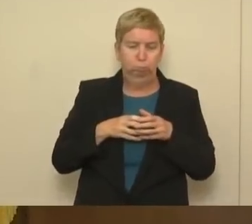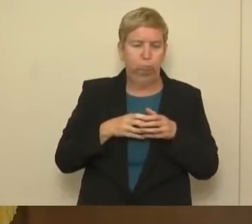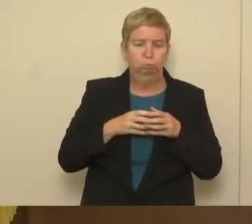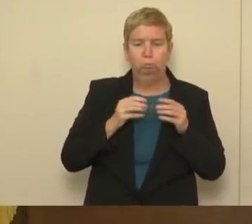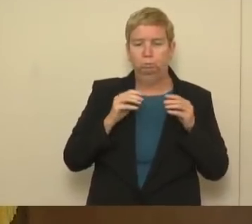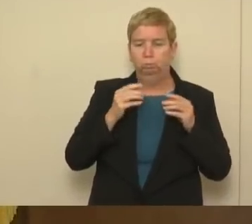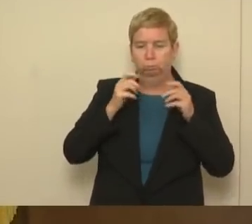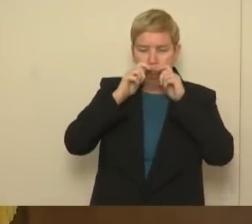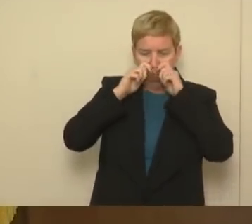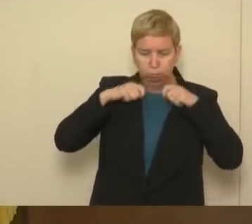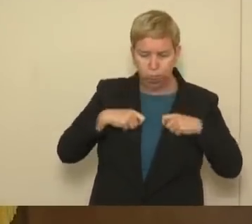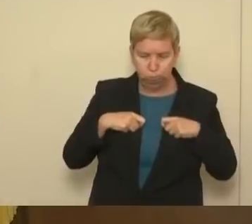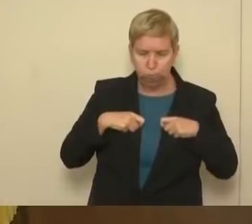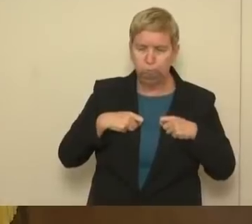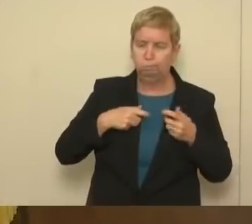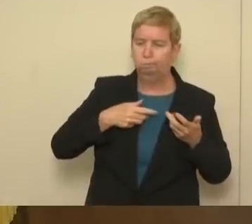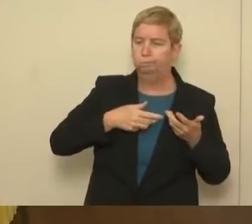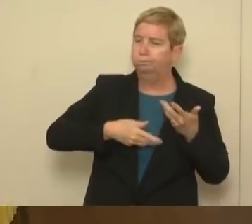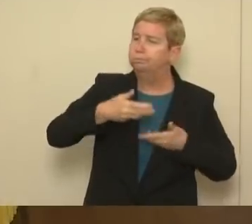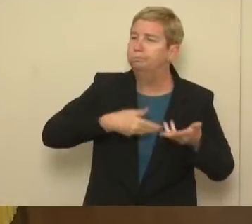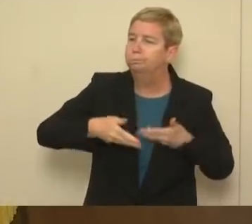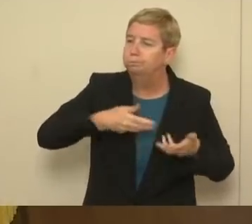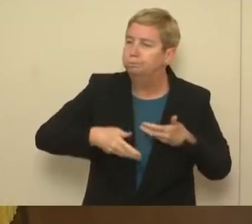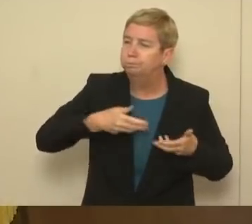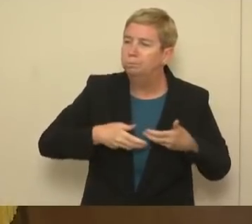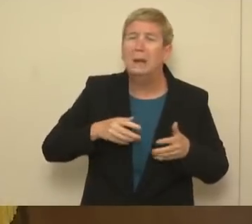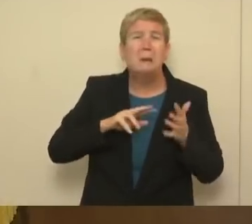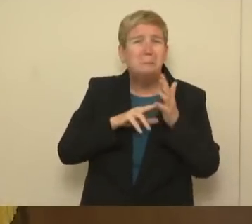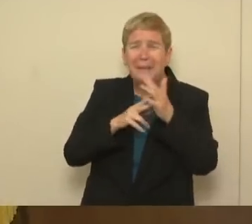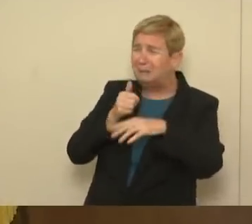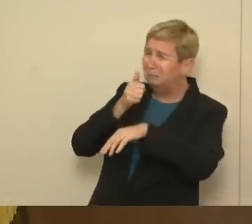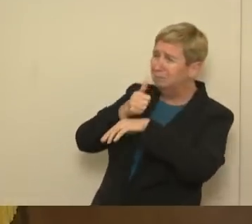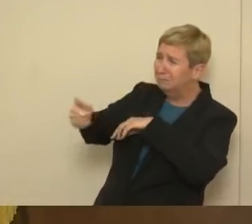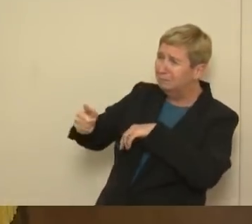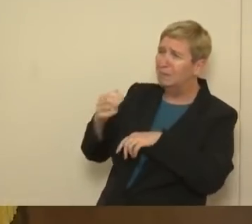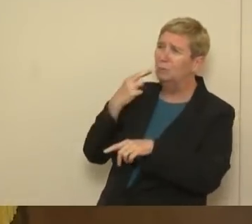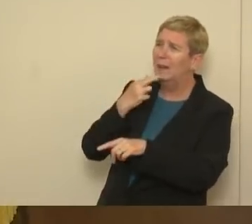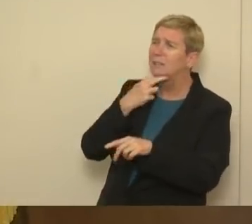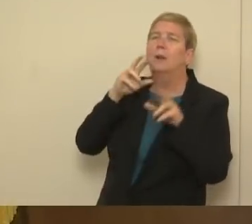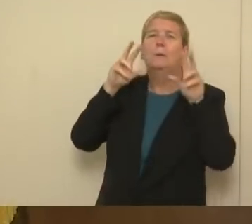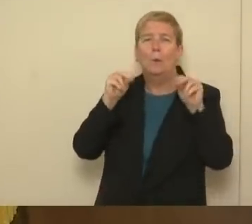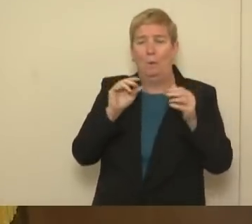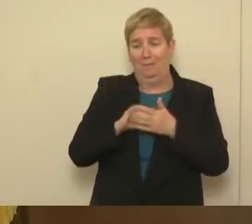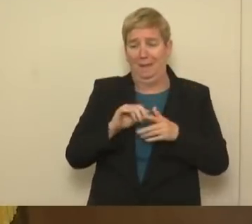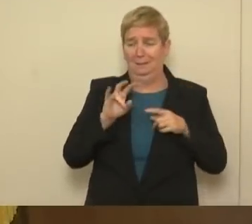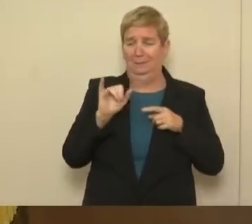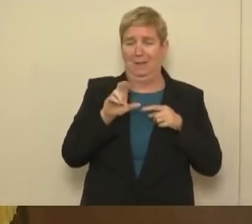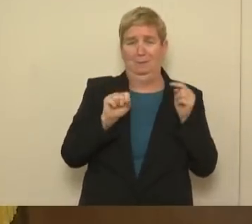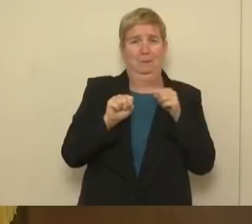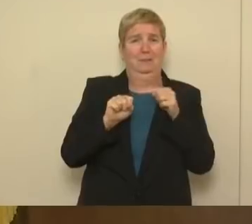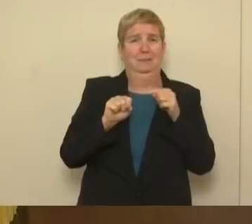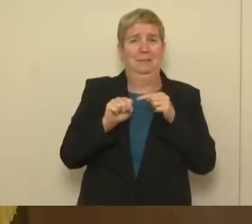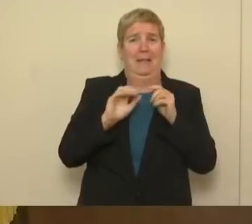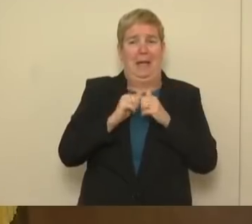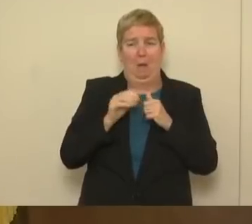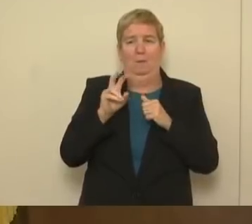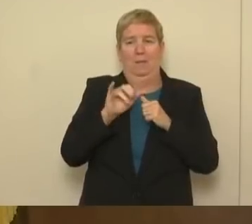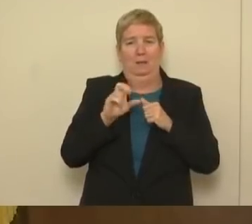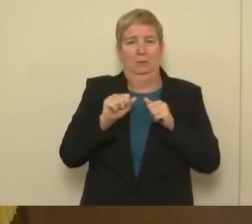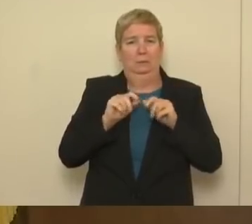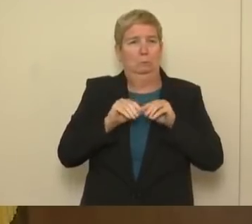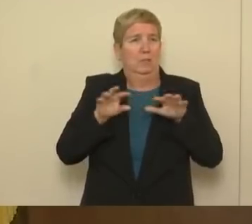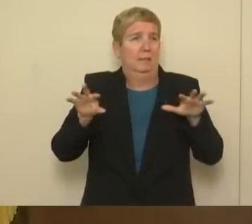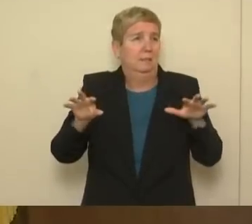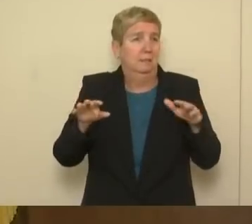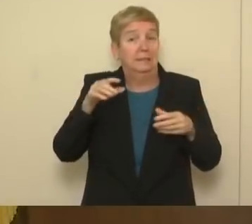systems. That's not restaurants' fault. It's just a dynamic about how the virus spreads. So I don't know when that is, but I also want to say